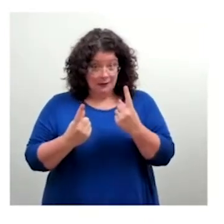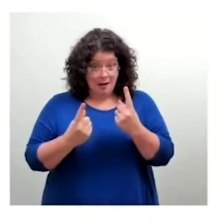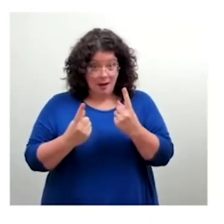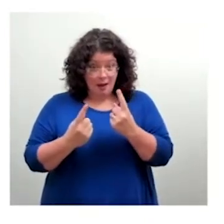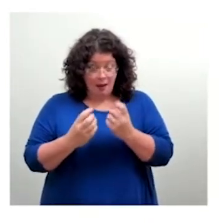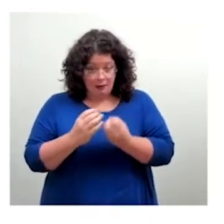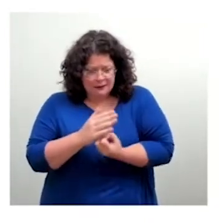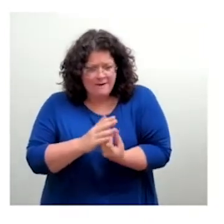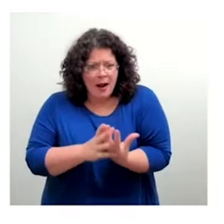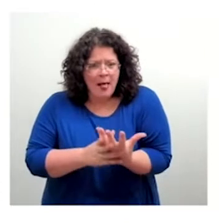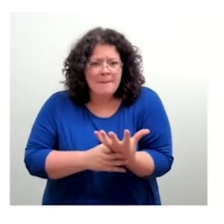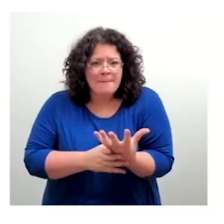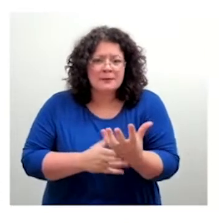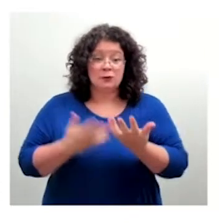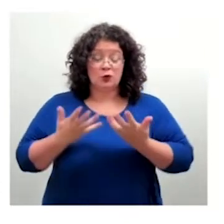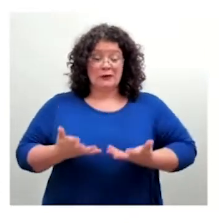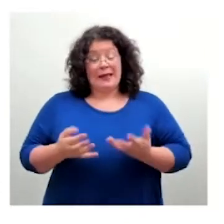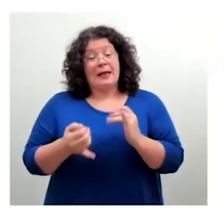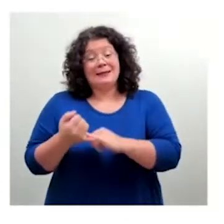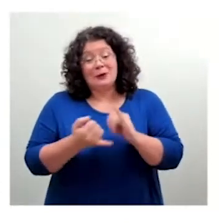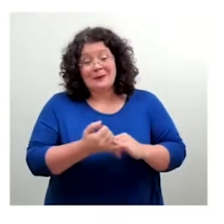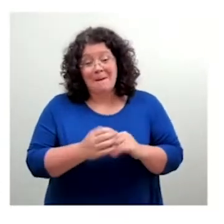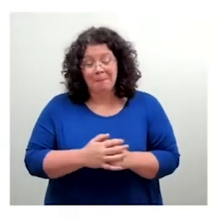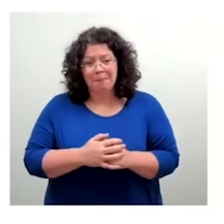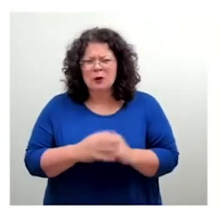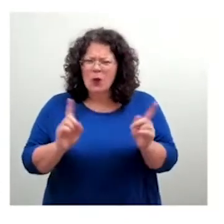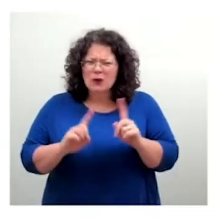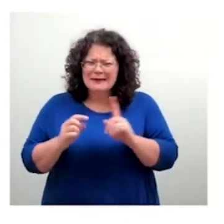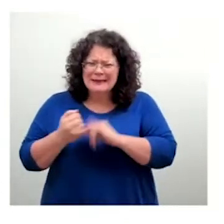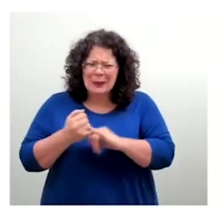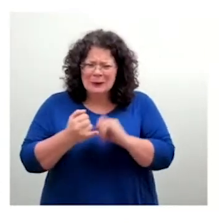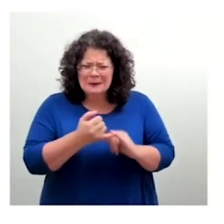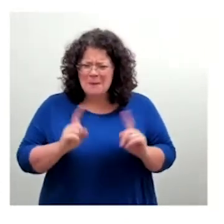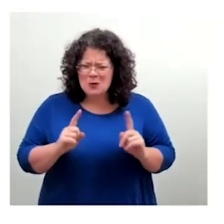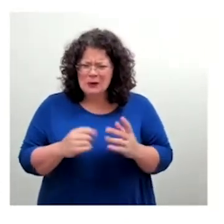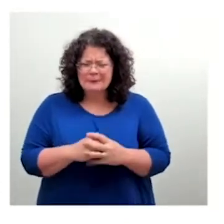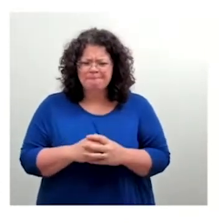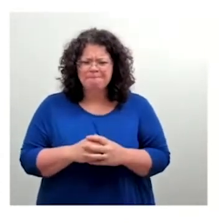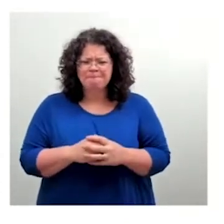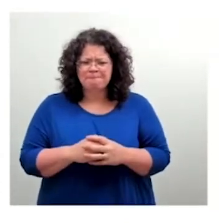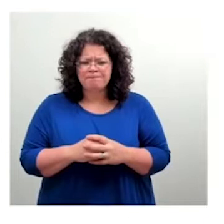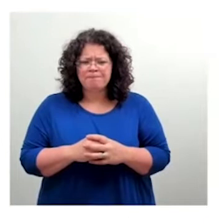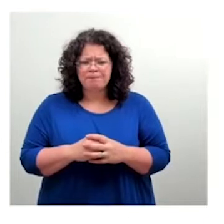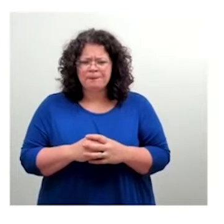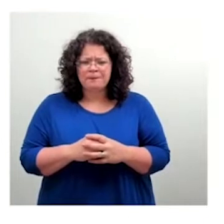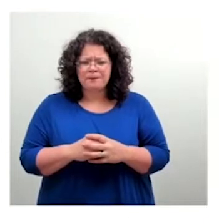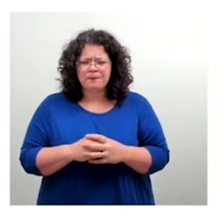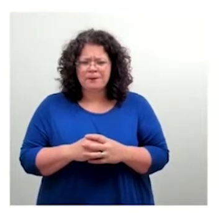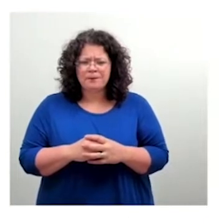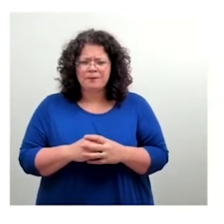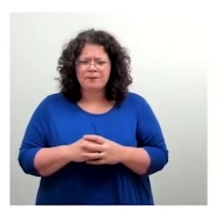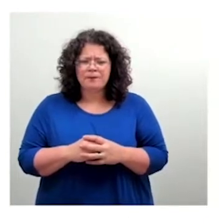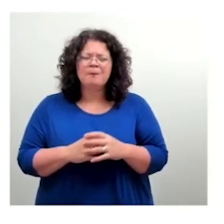of your surroundings. By literally letting you hear what's around you, by having those call-outs come from where they actually are